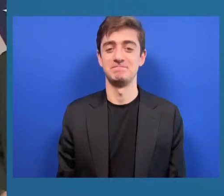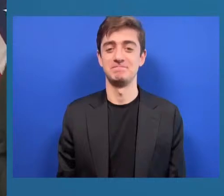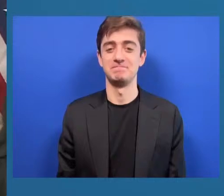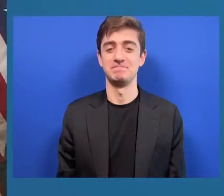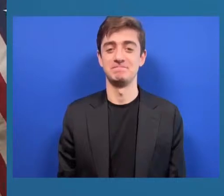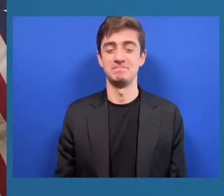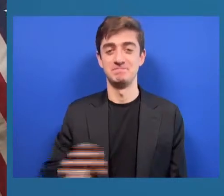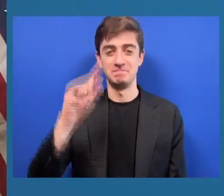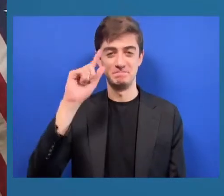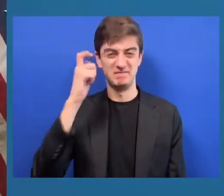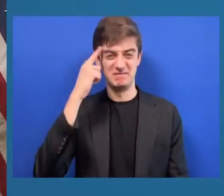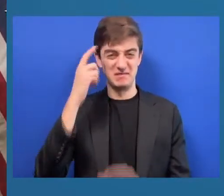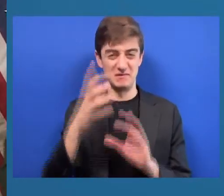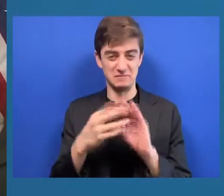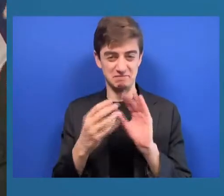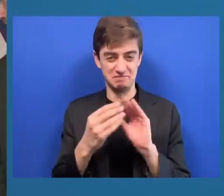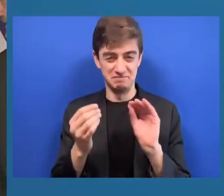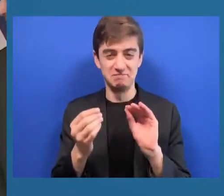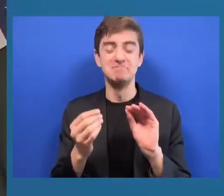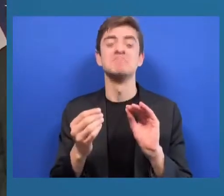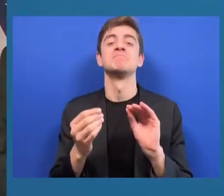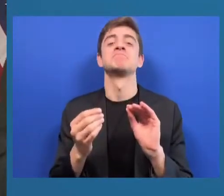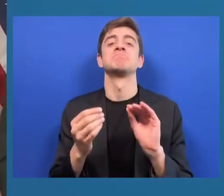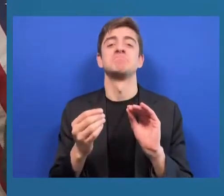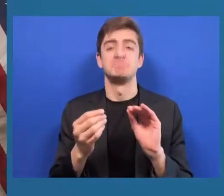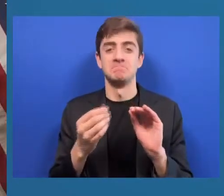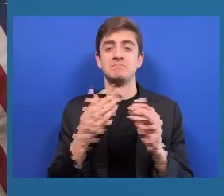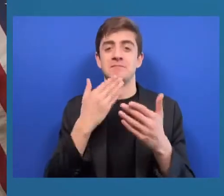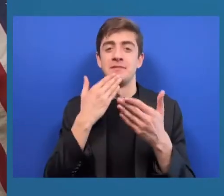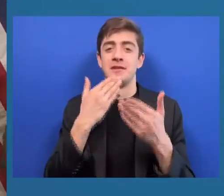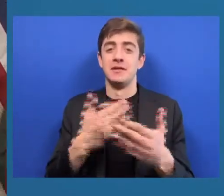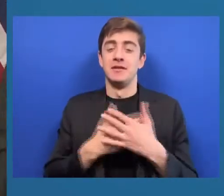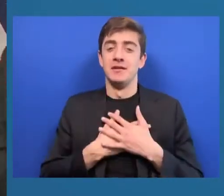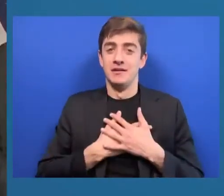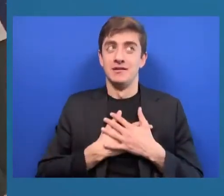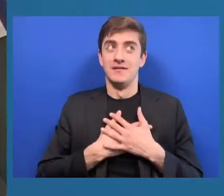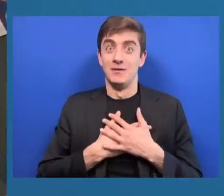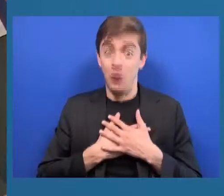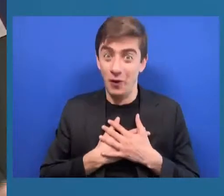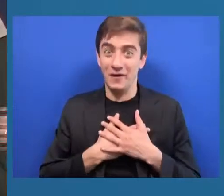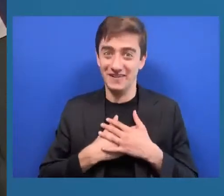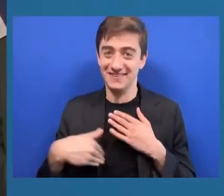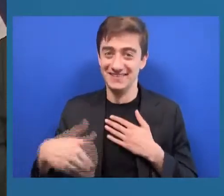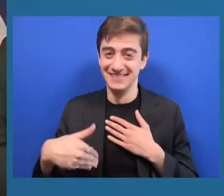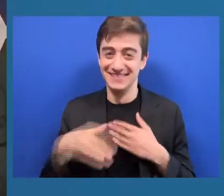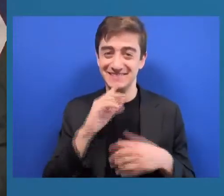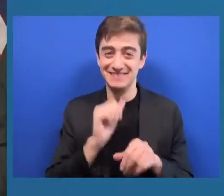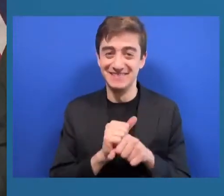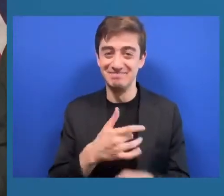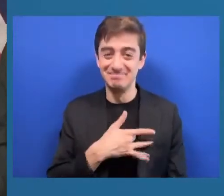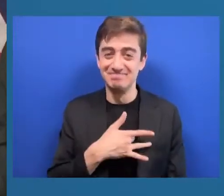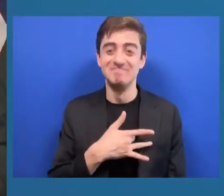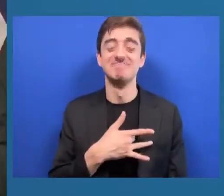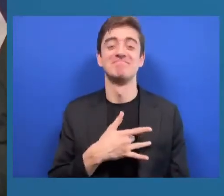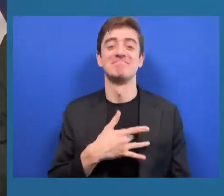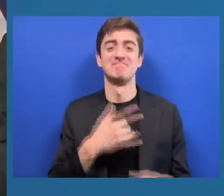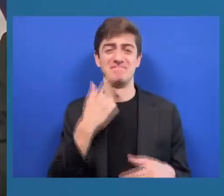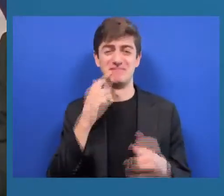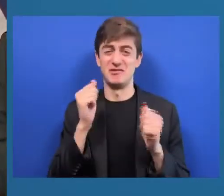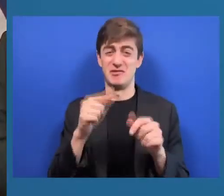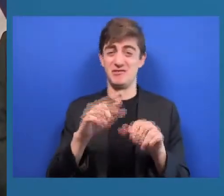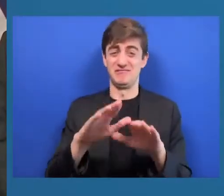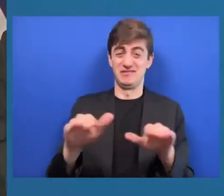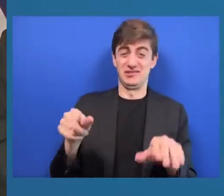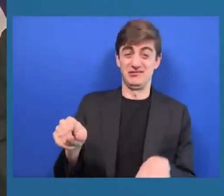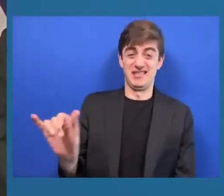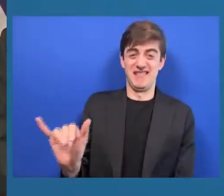Thank you, Elizabeth. And boy, if that doesn't touch your heart, you were doing it for all the little Abigails of the world and the children here